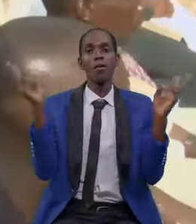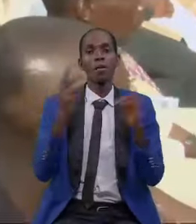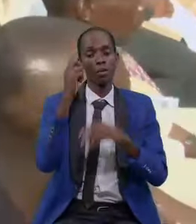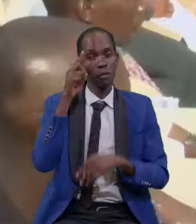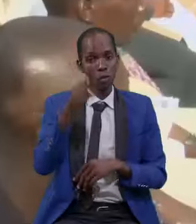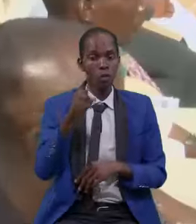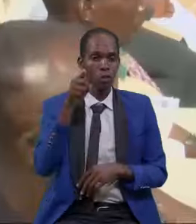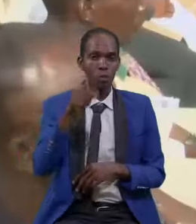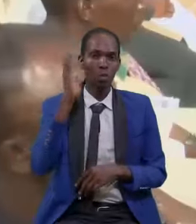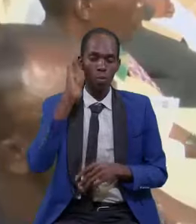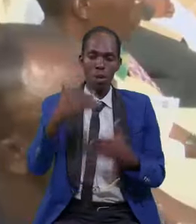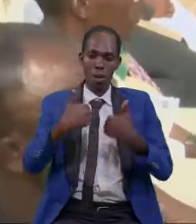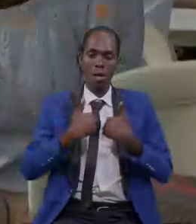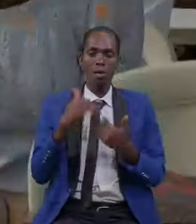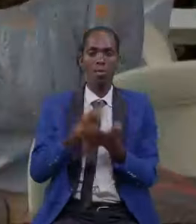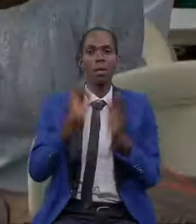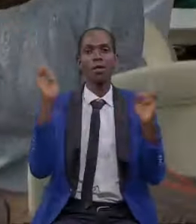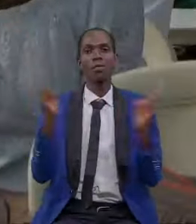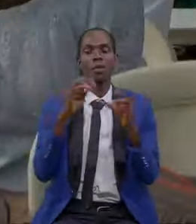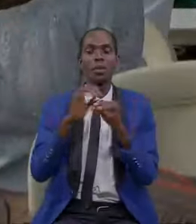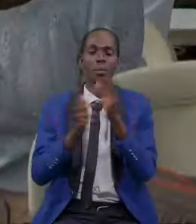victory in Jesus' name.